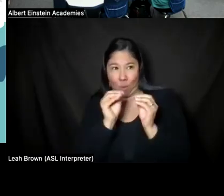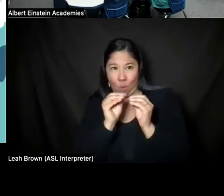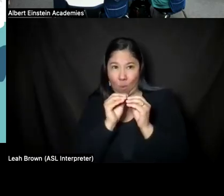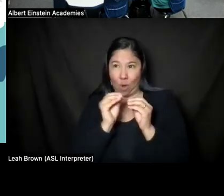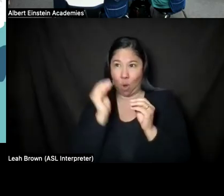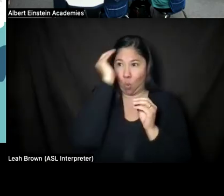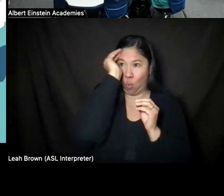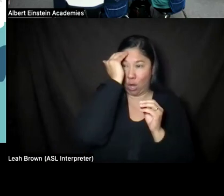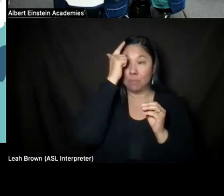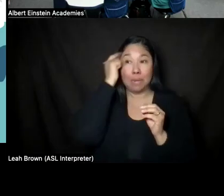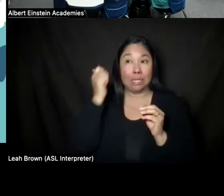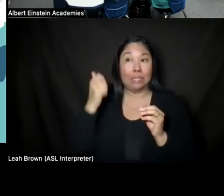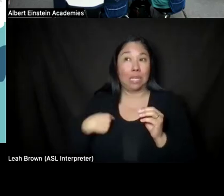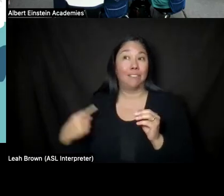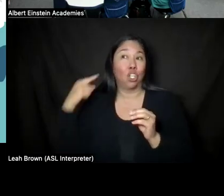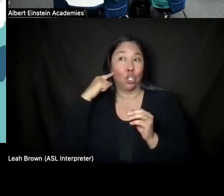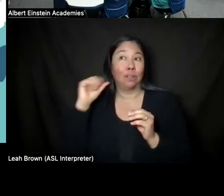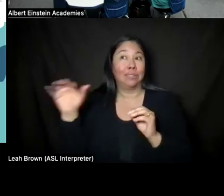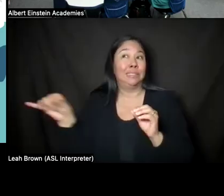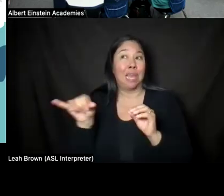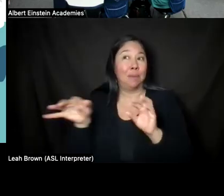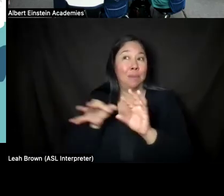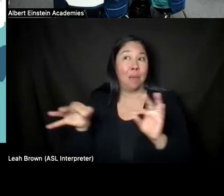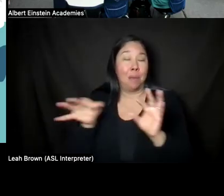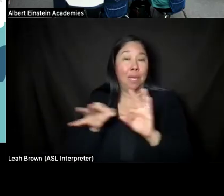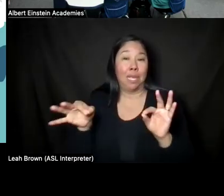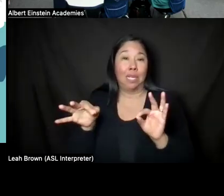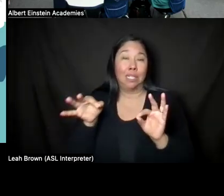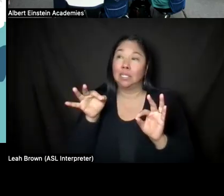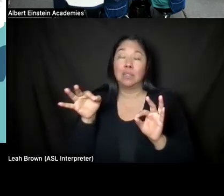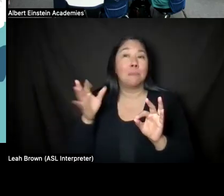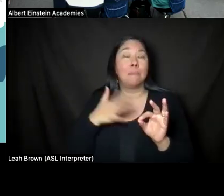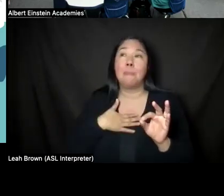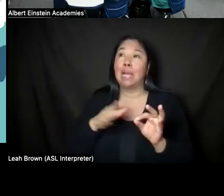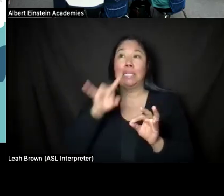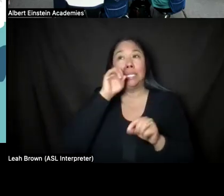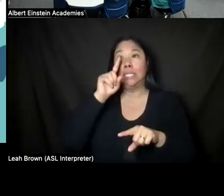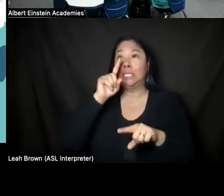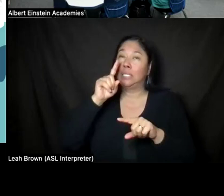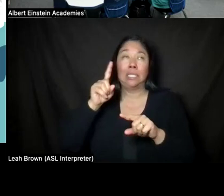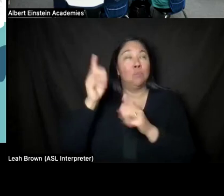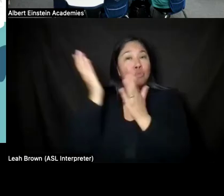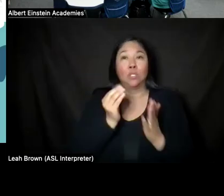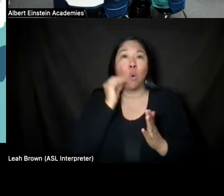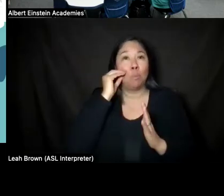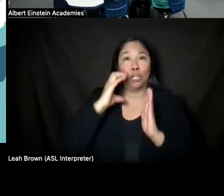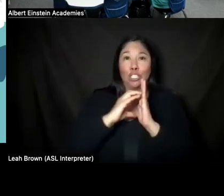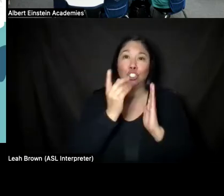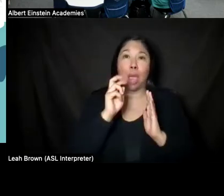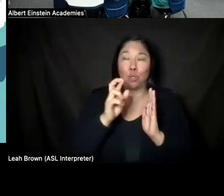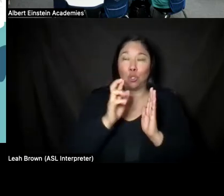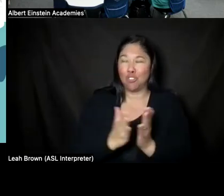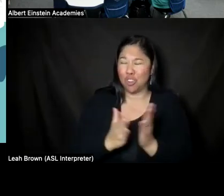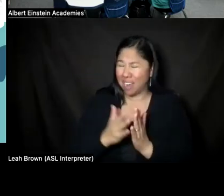had parents email me saying, do not send my kid home with another chapter book. Yeah. And I get it, because it's like, what am I doing? And now I have